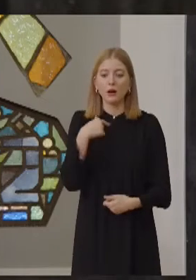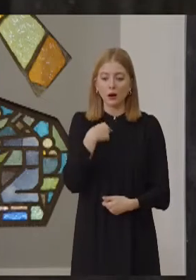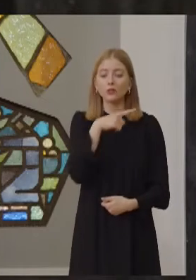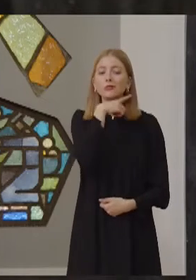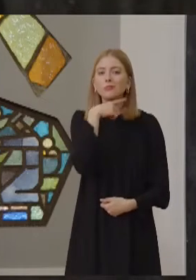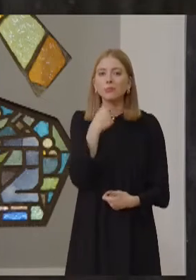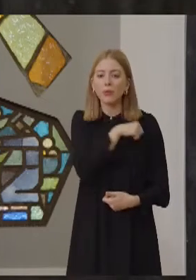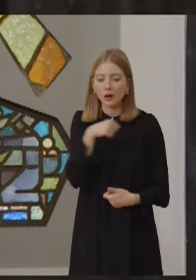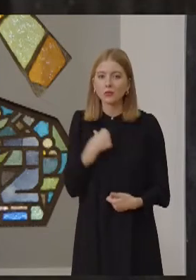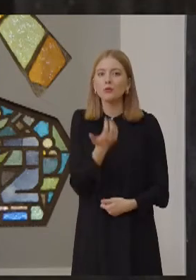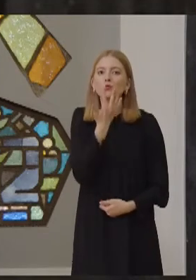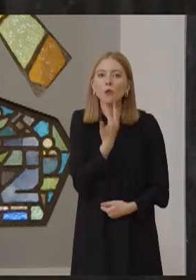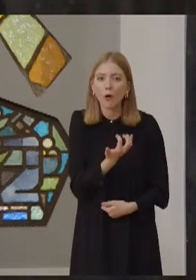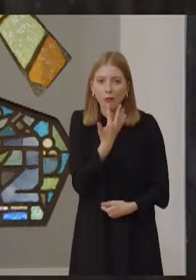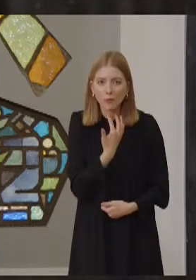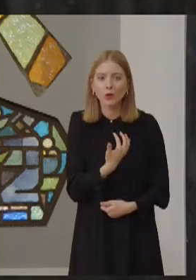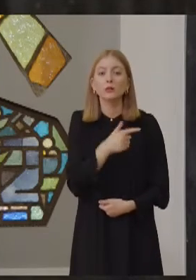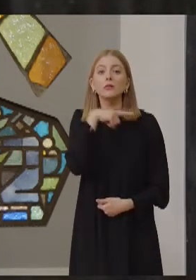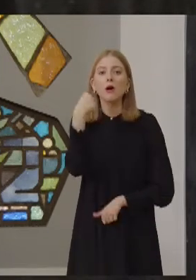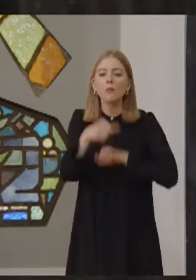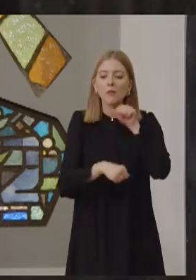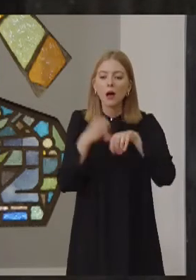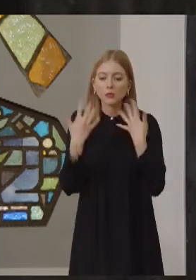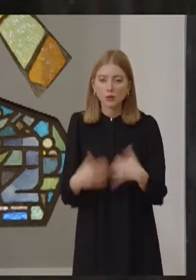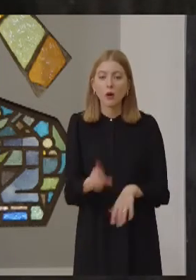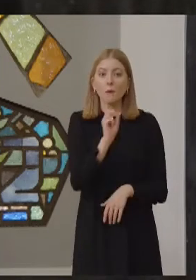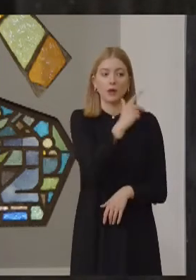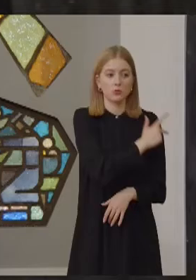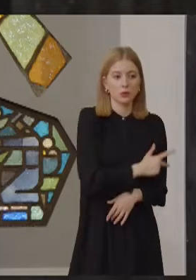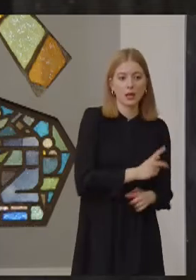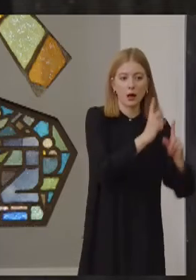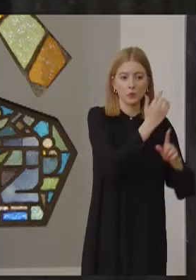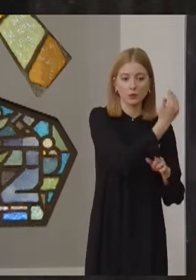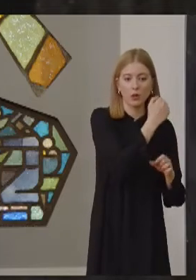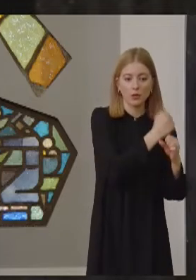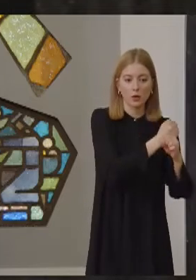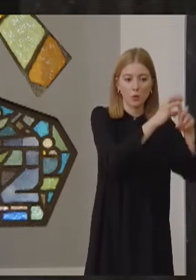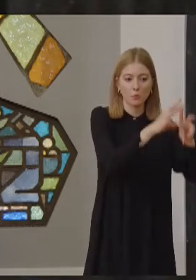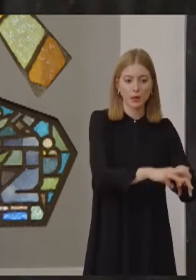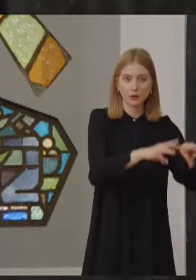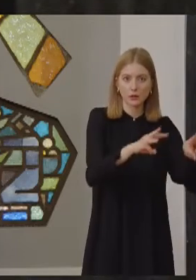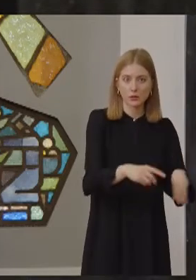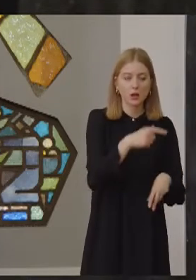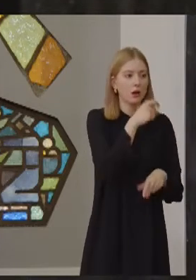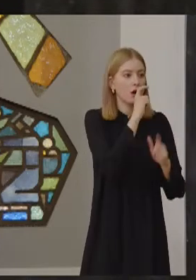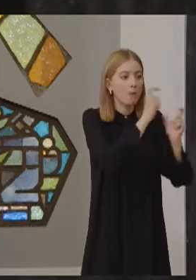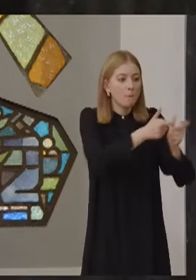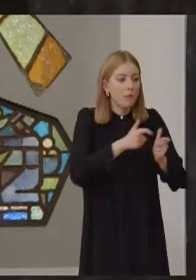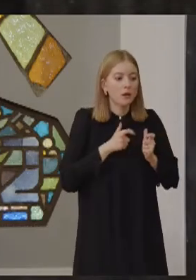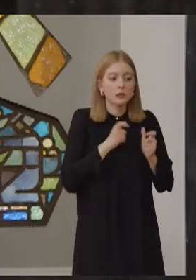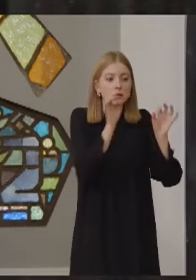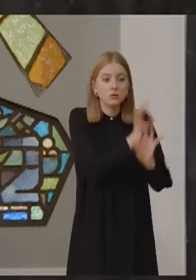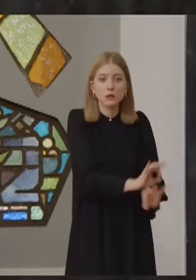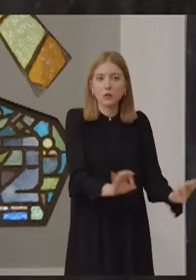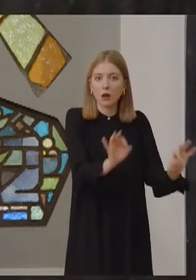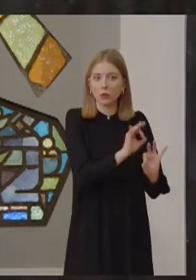Convention. I'm very interested in this topic. I've researched this issue. But from your ministry, I haven't